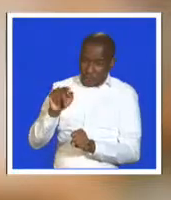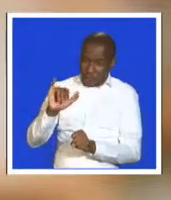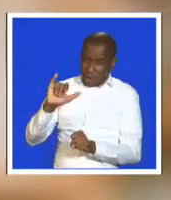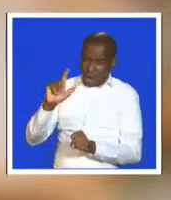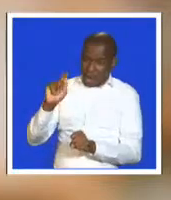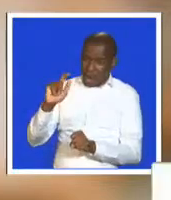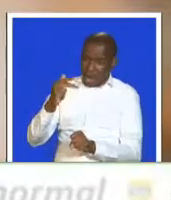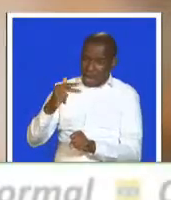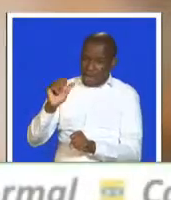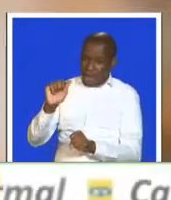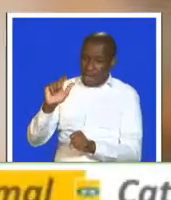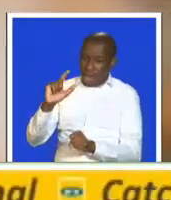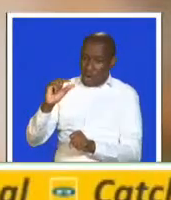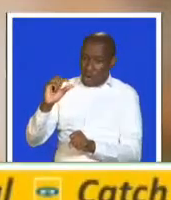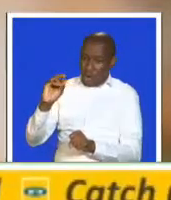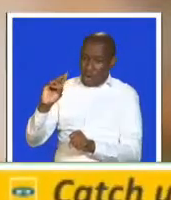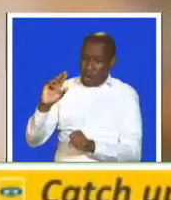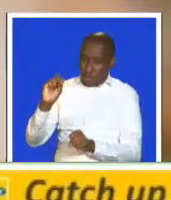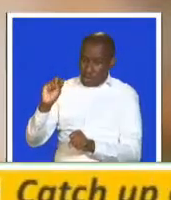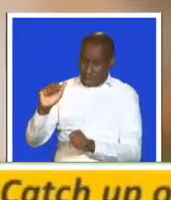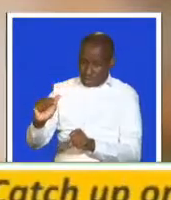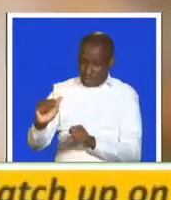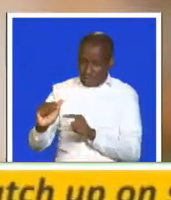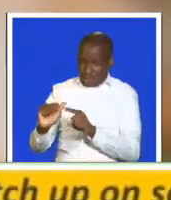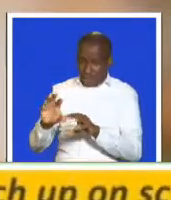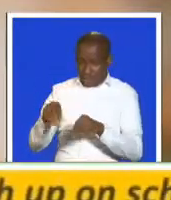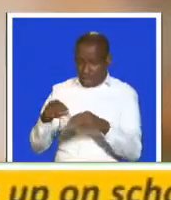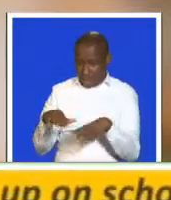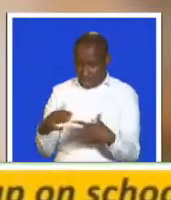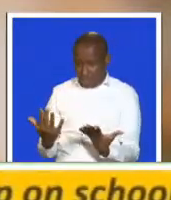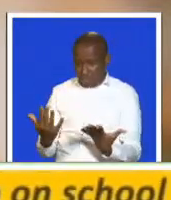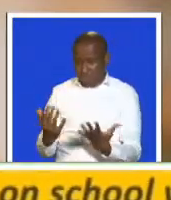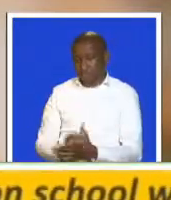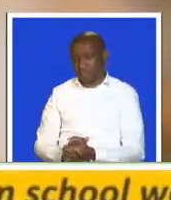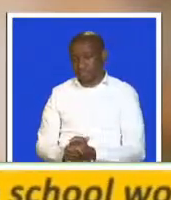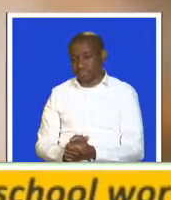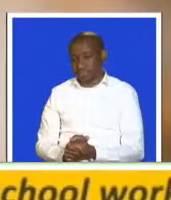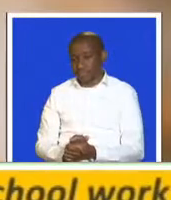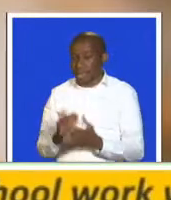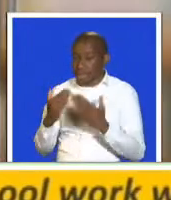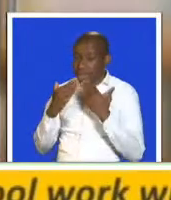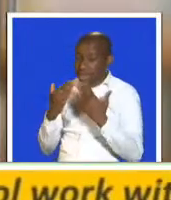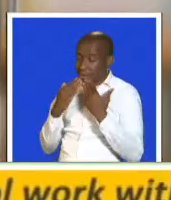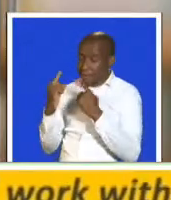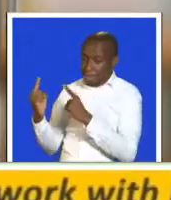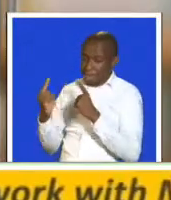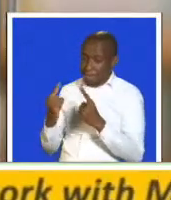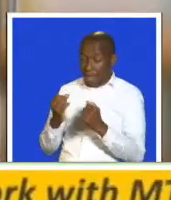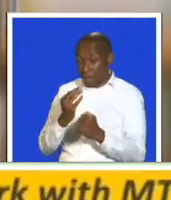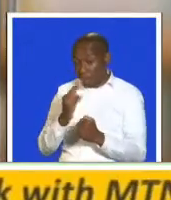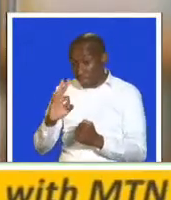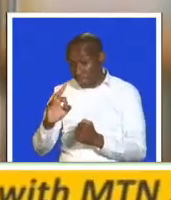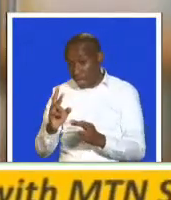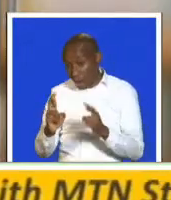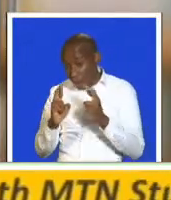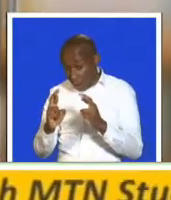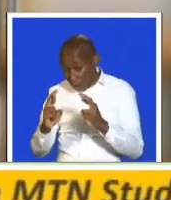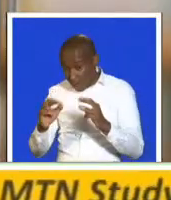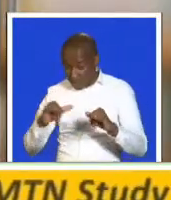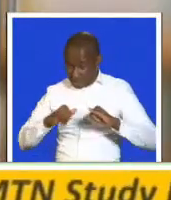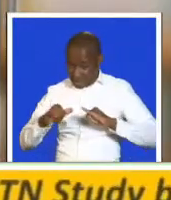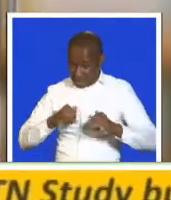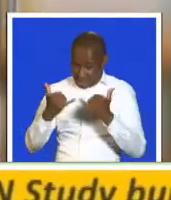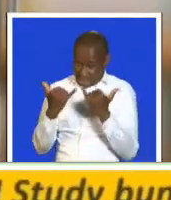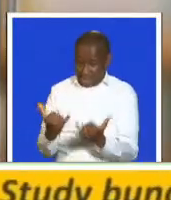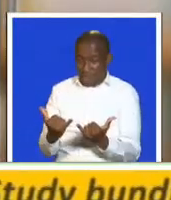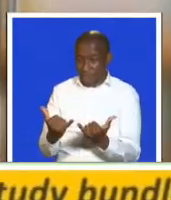the third side of a right-angled triangle. All right. Okay. Okay. Thank you, Jengsile, for that. From 3s, I hope that you are ready for your